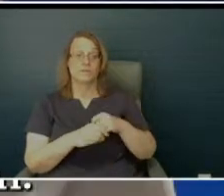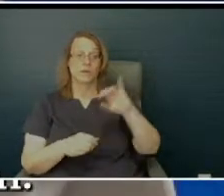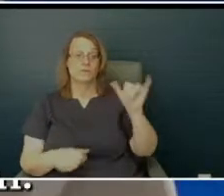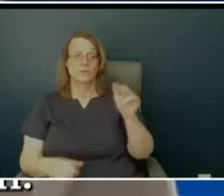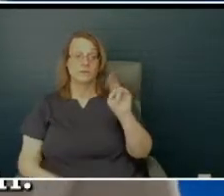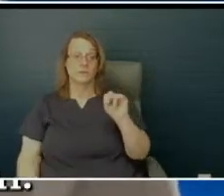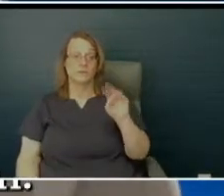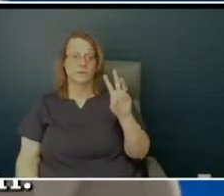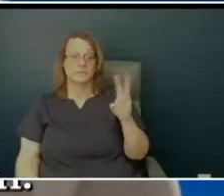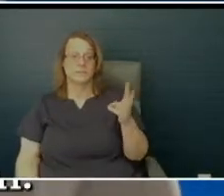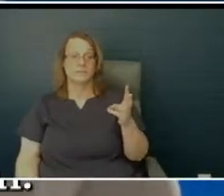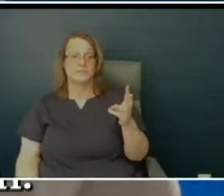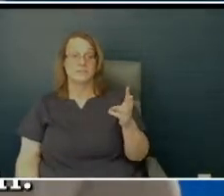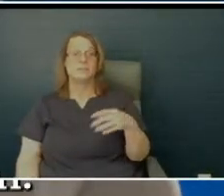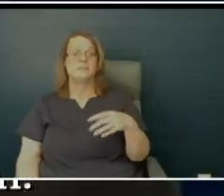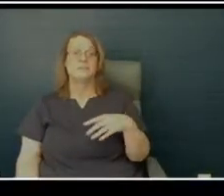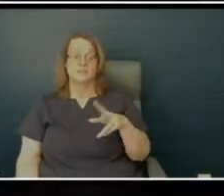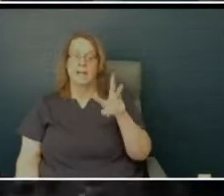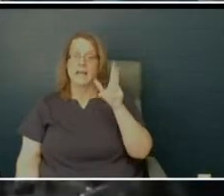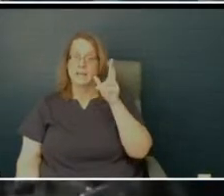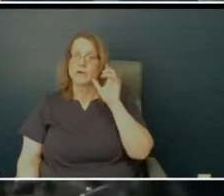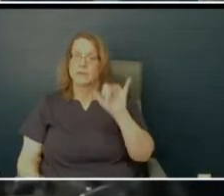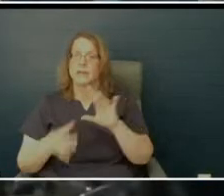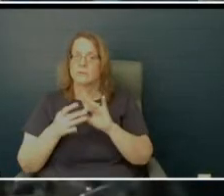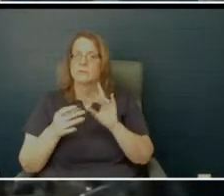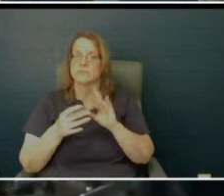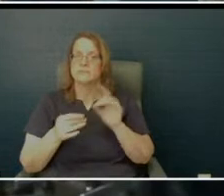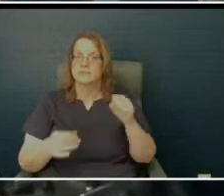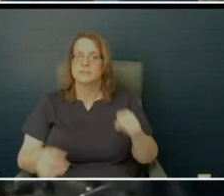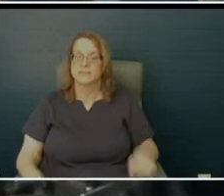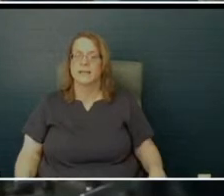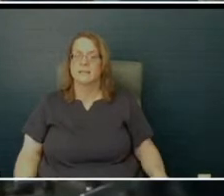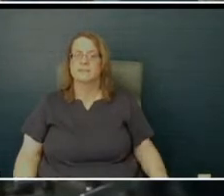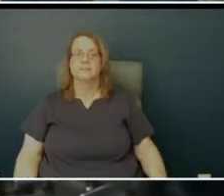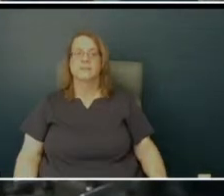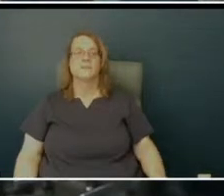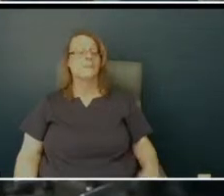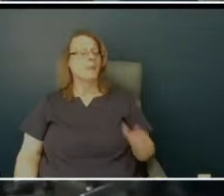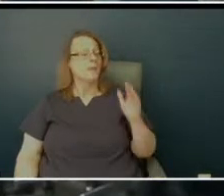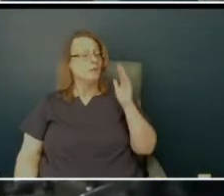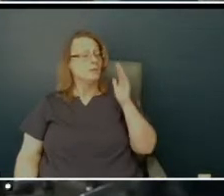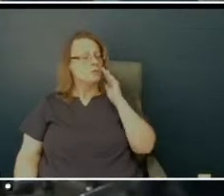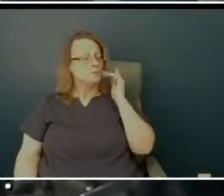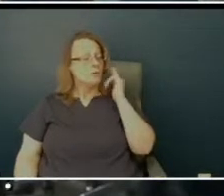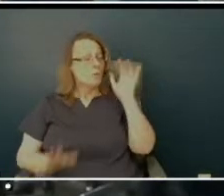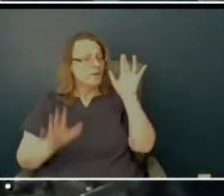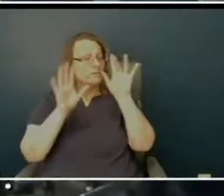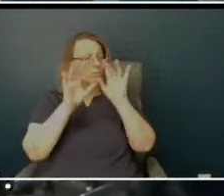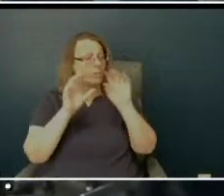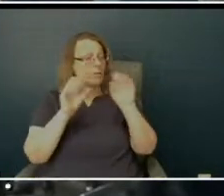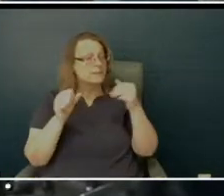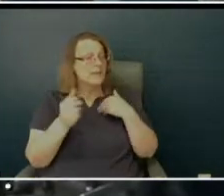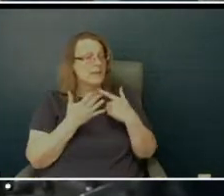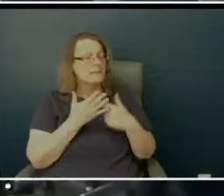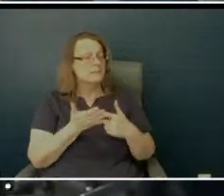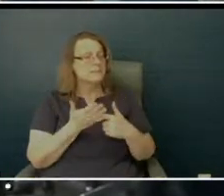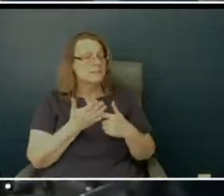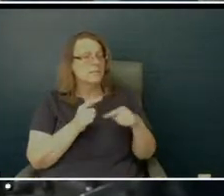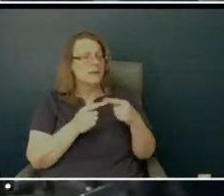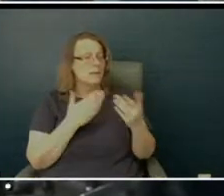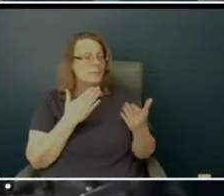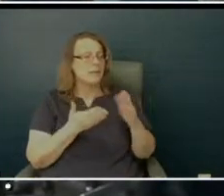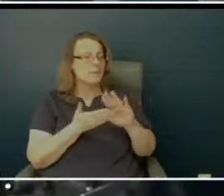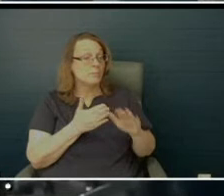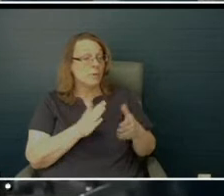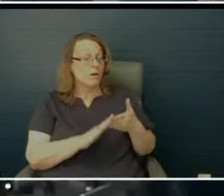I had heard that mentioned. Yeah. Do you know whether the president had any conversations about potentially pardoning